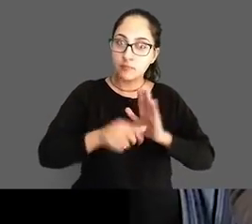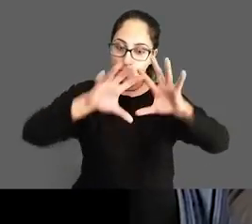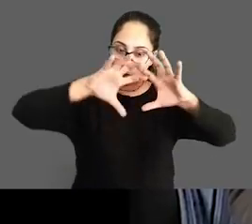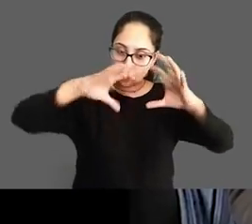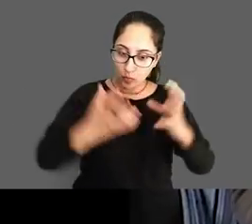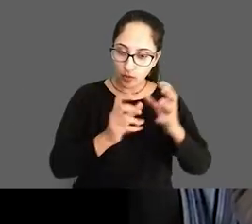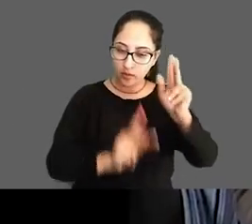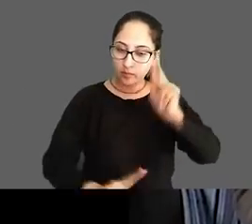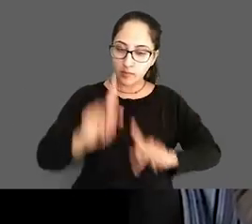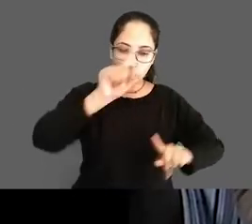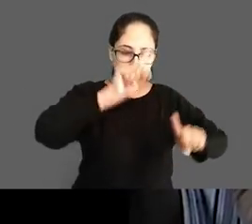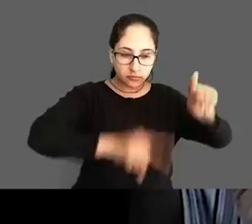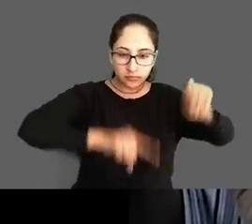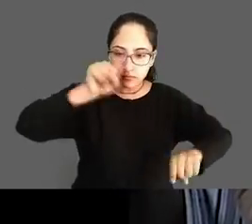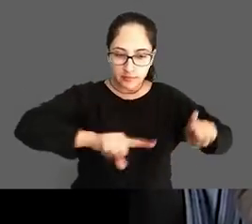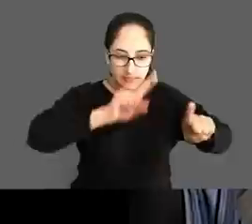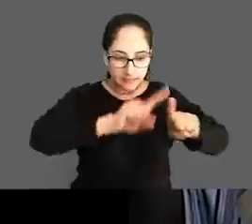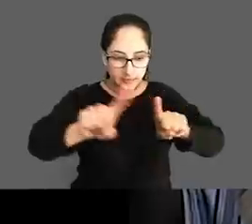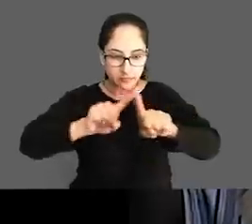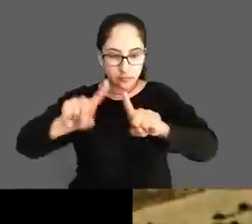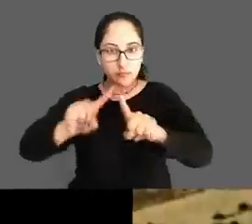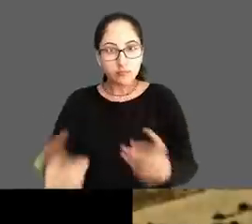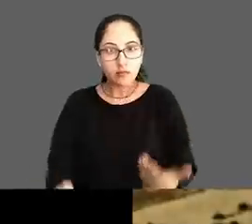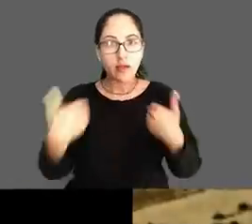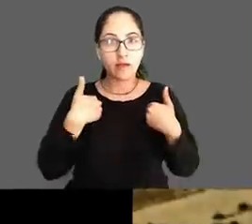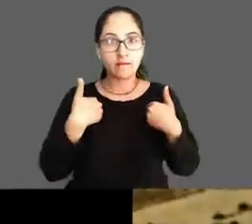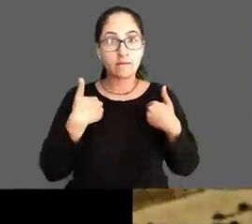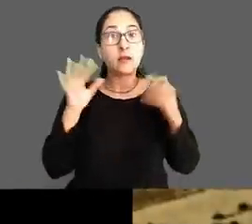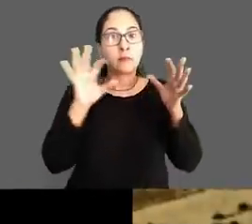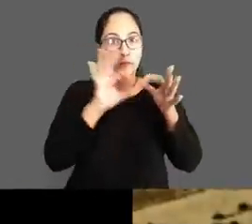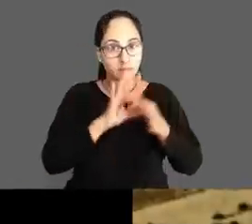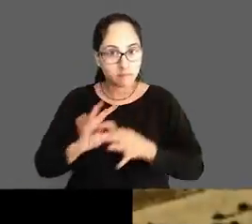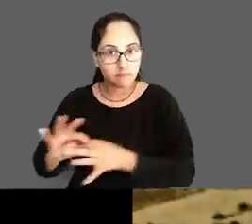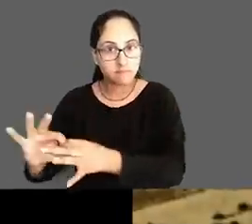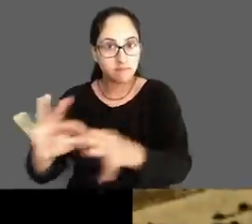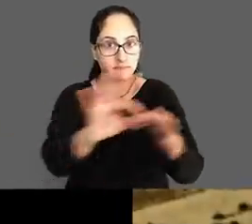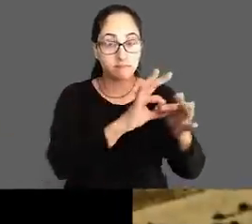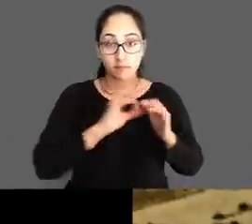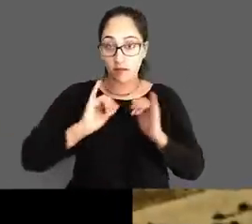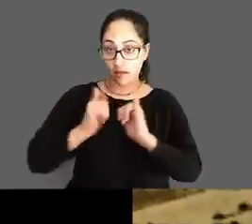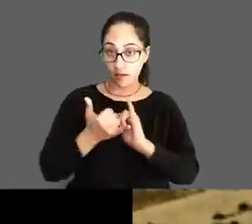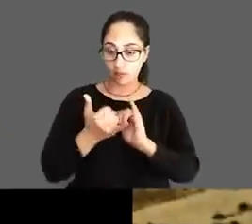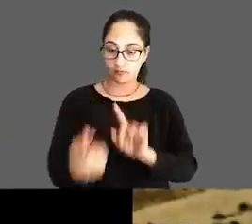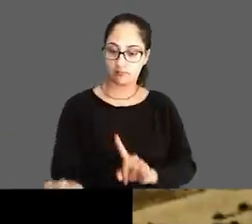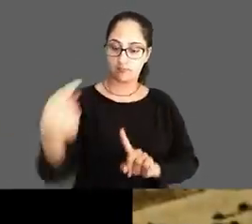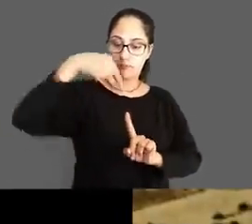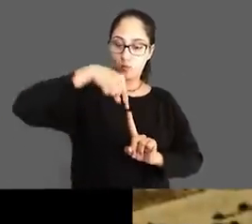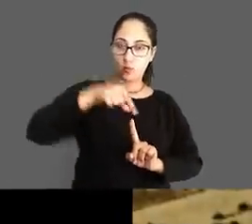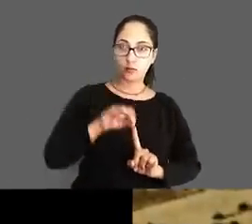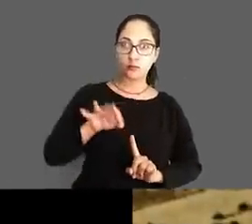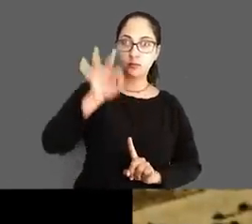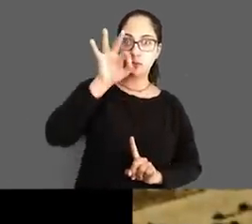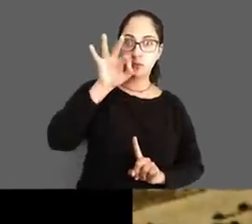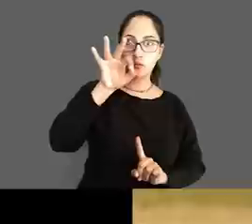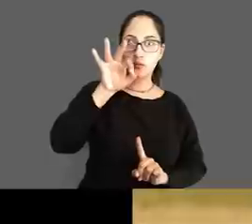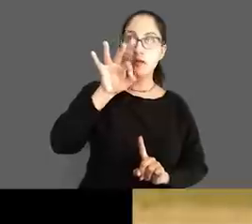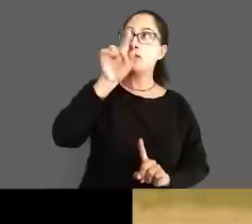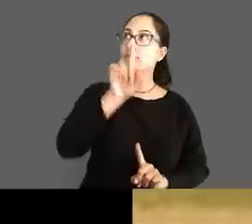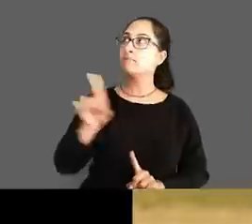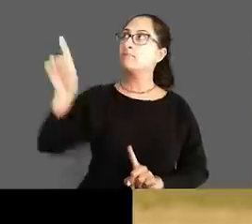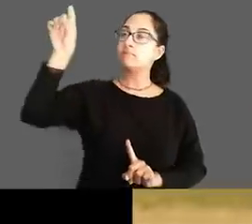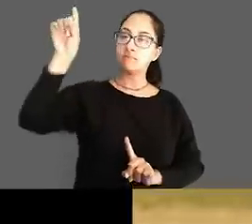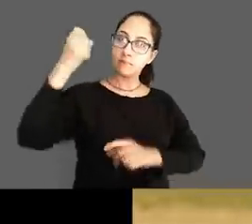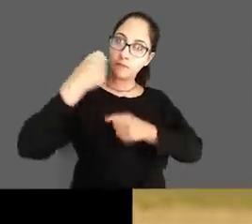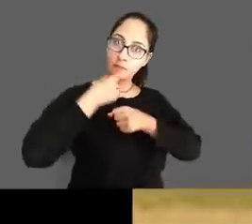mankind and of the unity of mankind, the single soul created by a single creator,